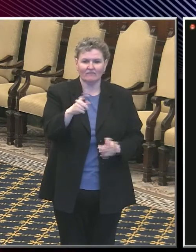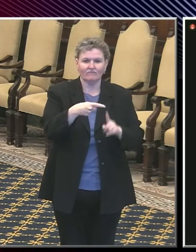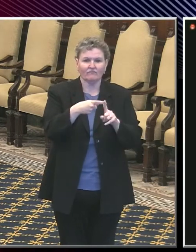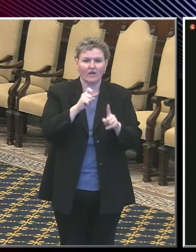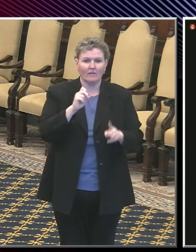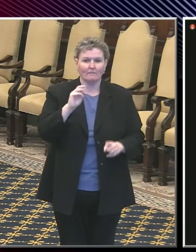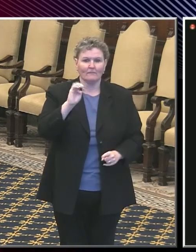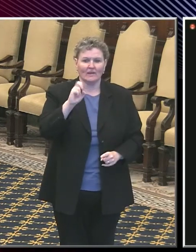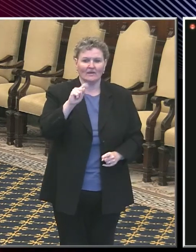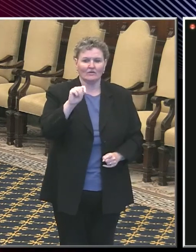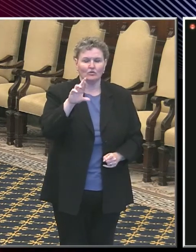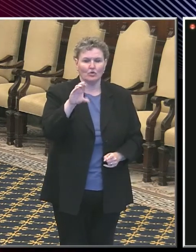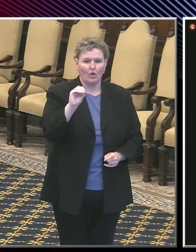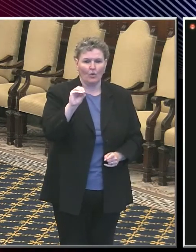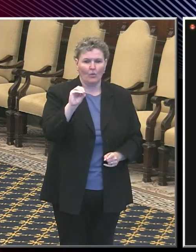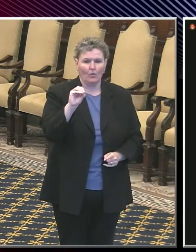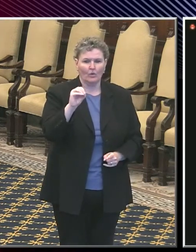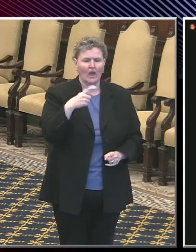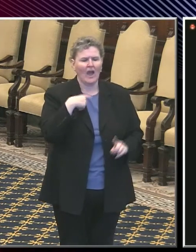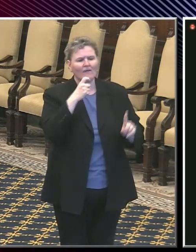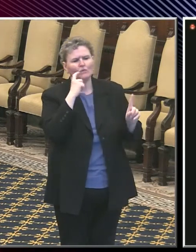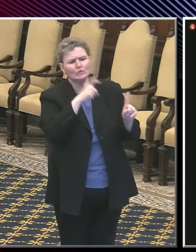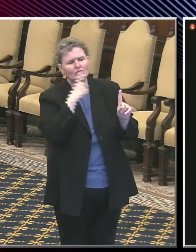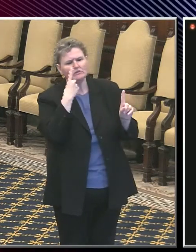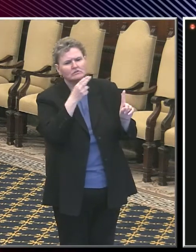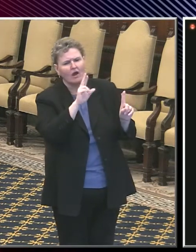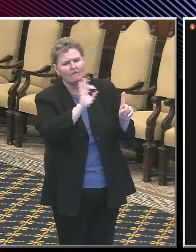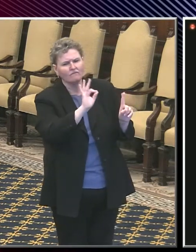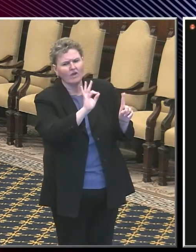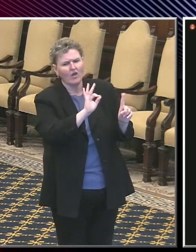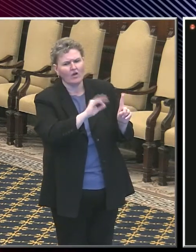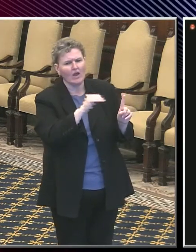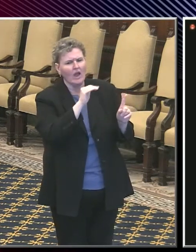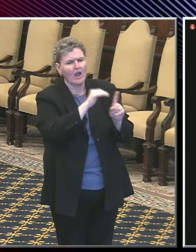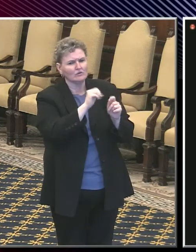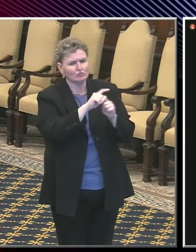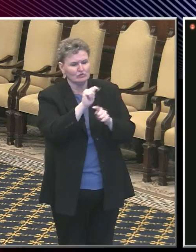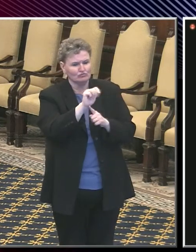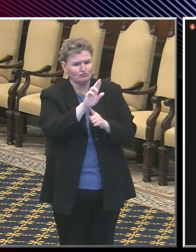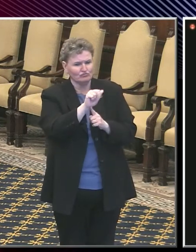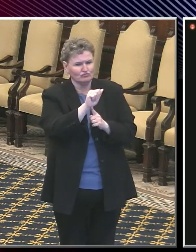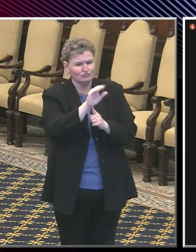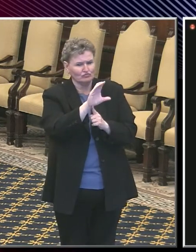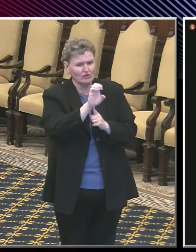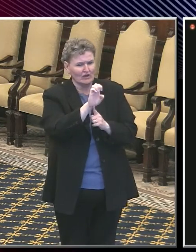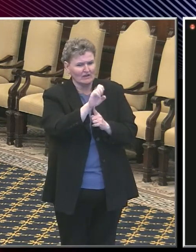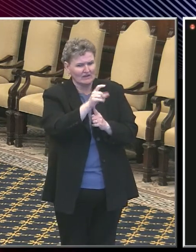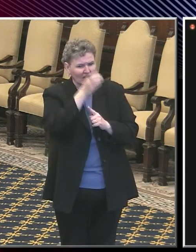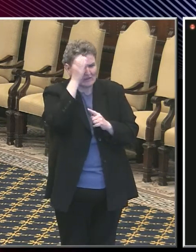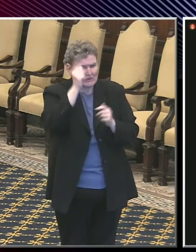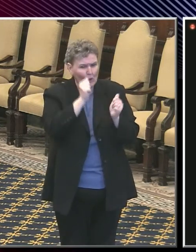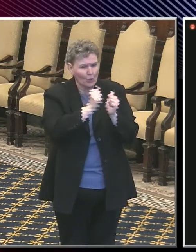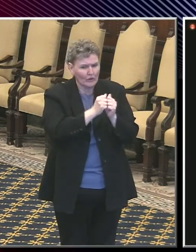Thank you. Okay, thank you. And next up is Max Marin of Billy Penn. I'm good, Mike. My question got answered.